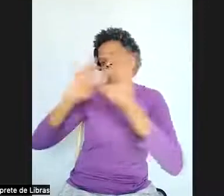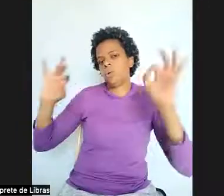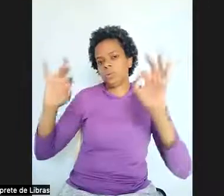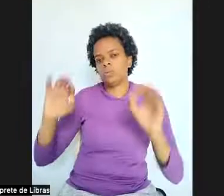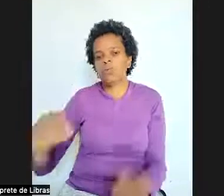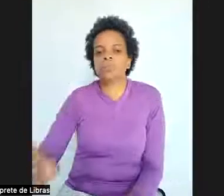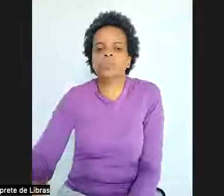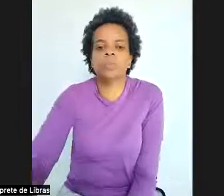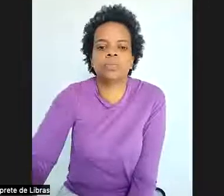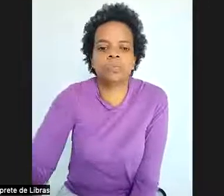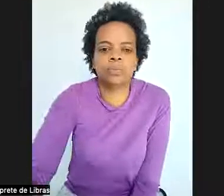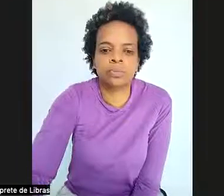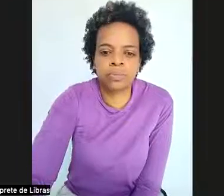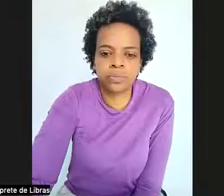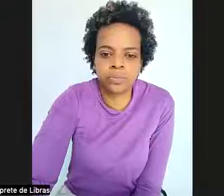partnership.